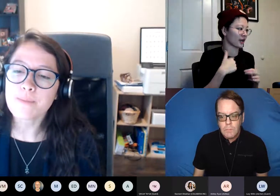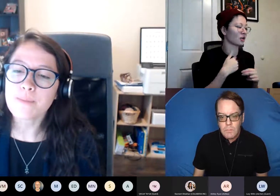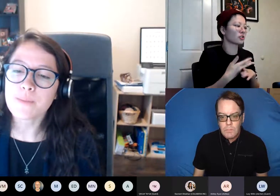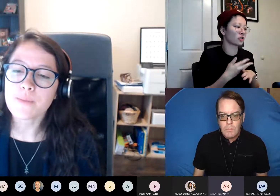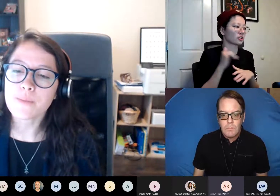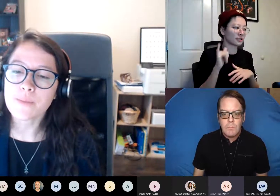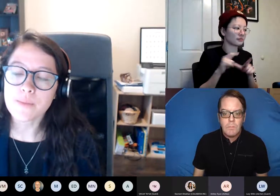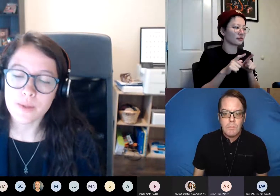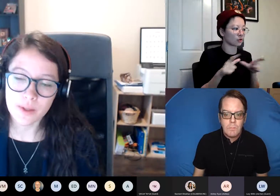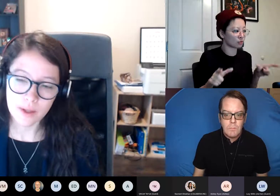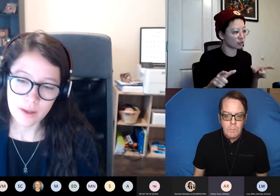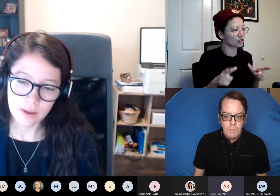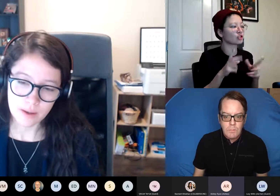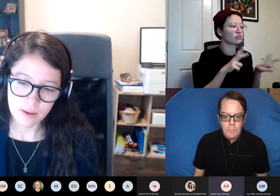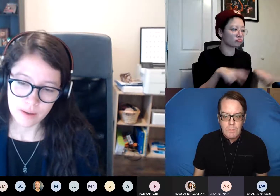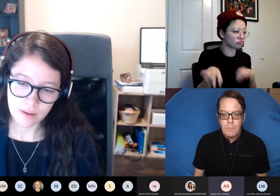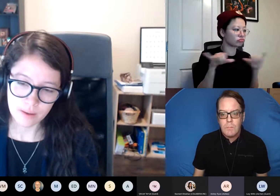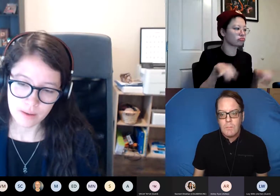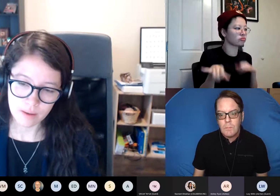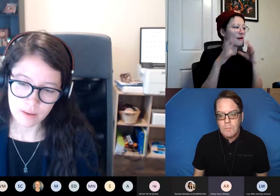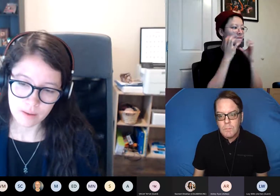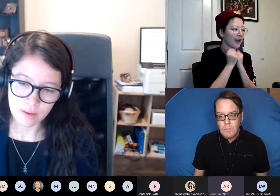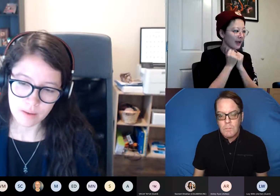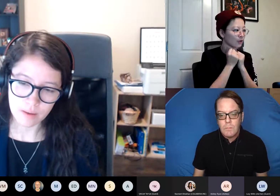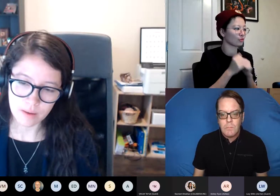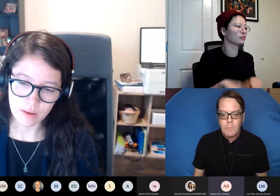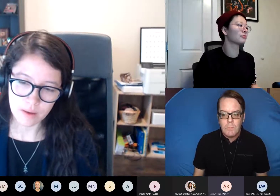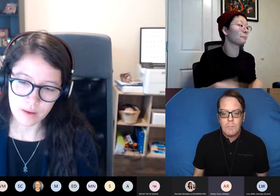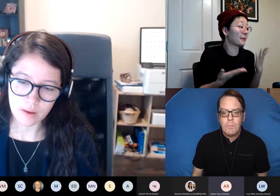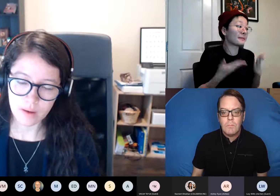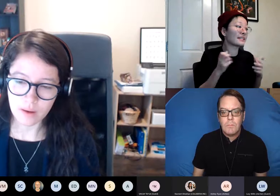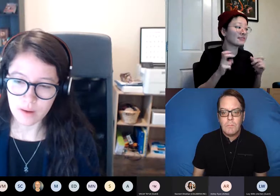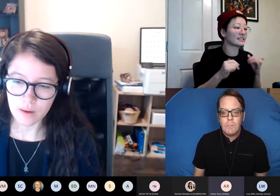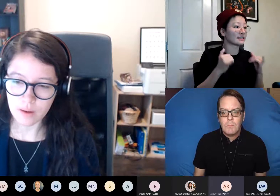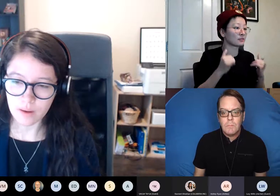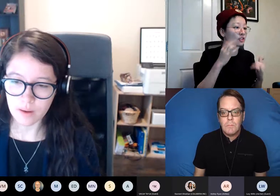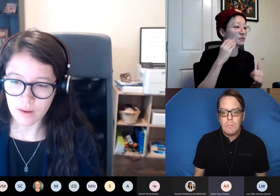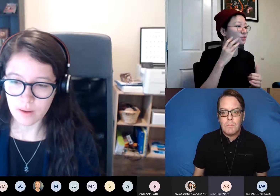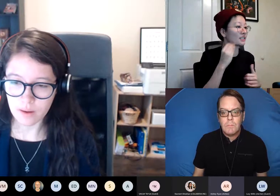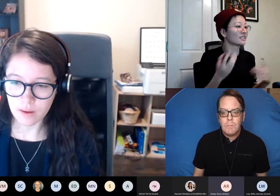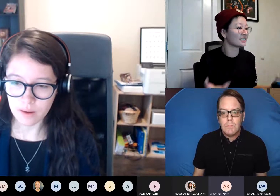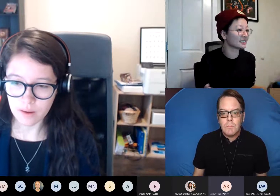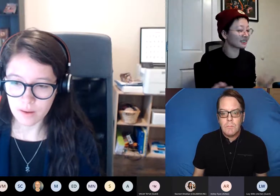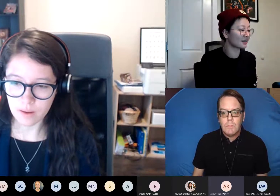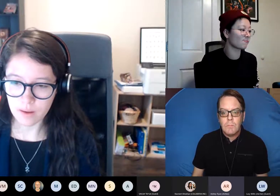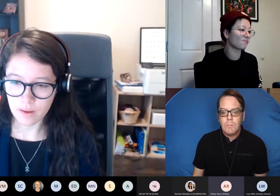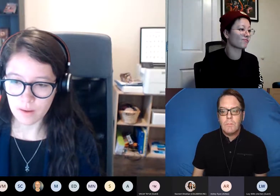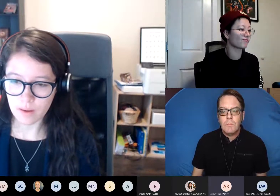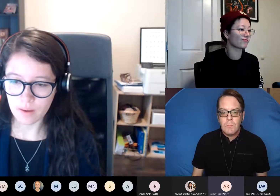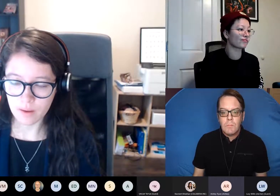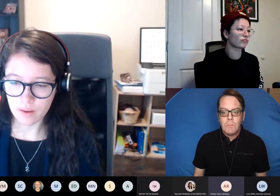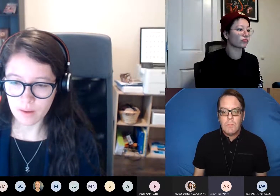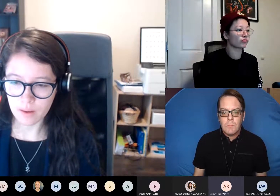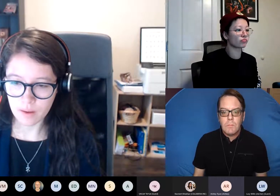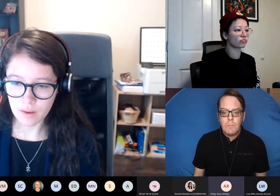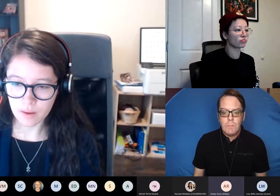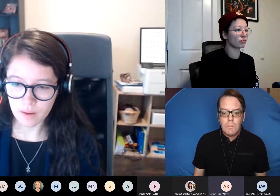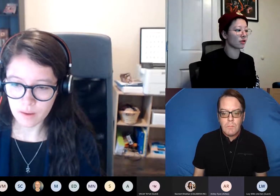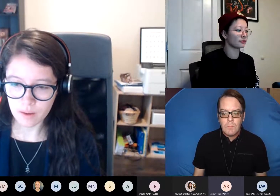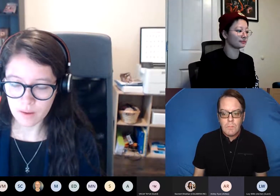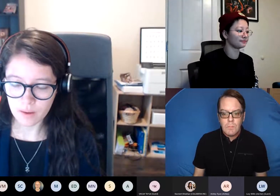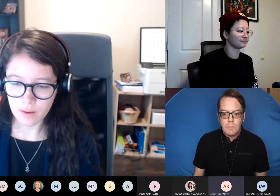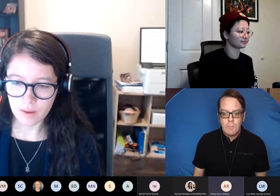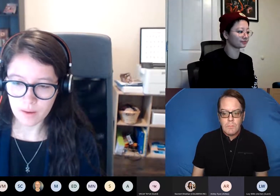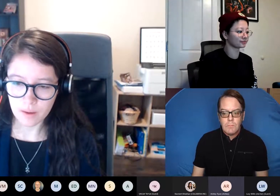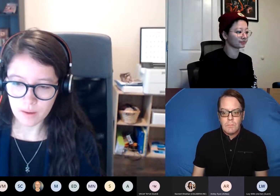you go to school? Did you work with interpreters? Where did you learn sign language? It's because we share those same values that we'll be able to relate to each other. And we